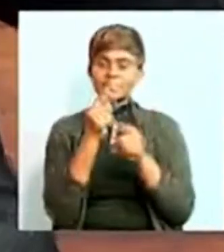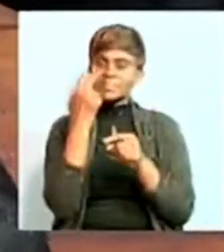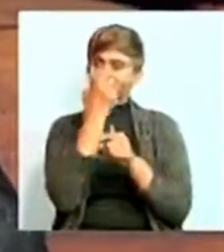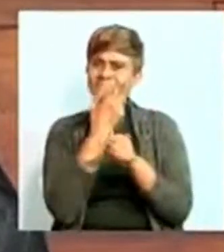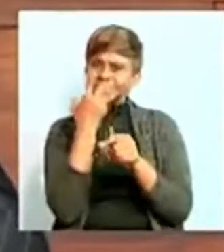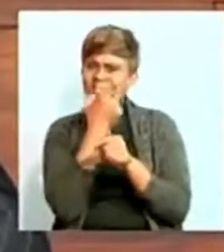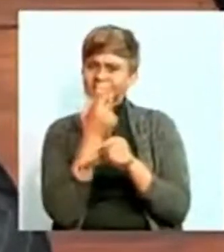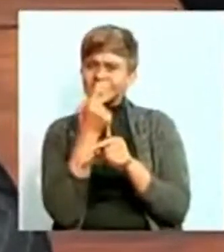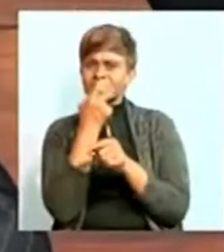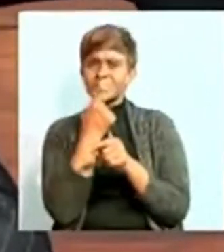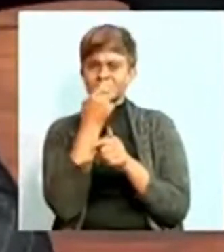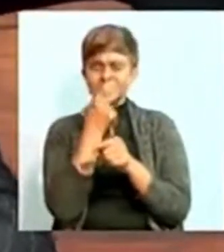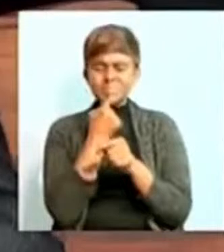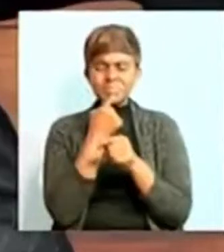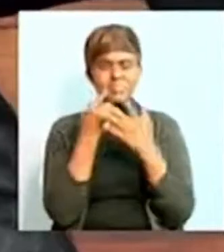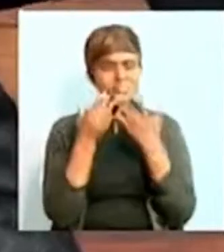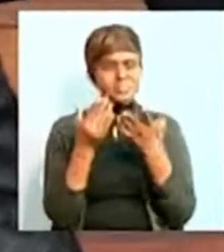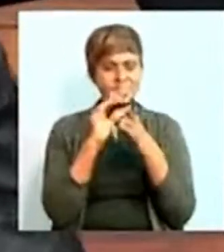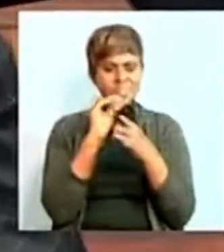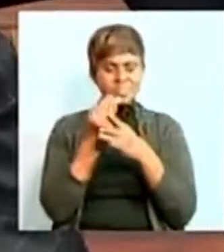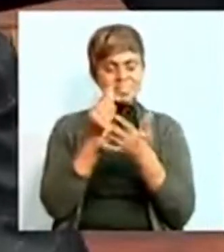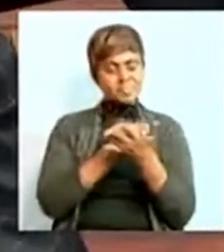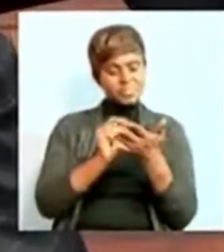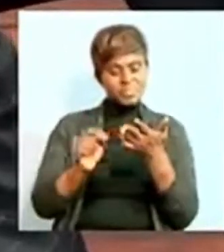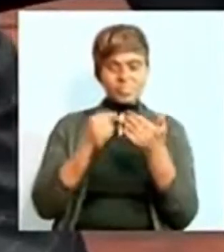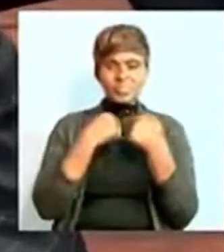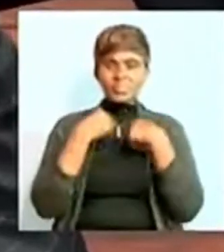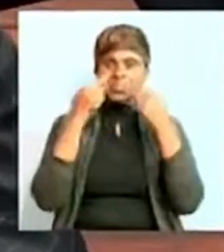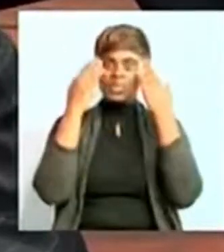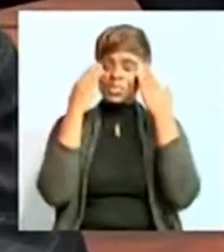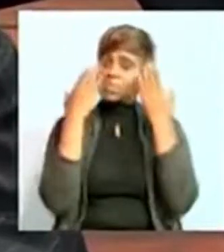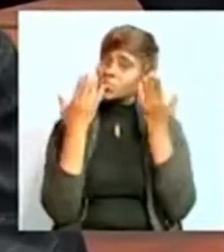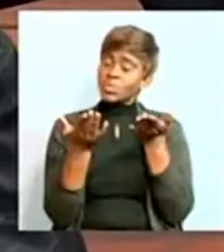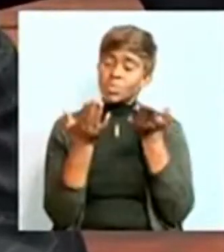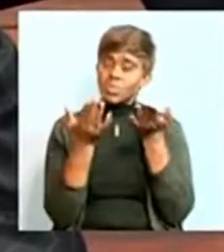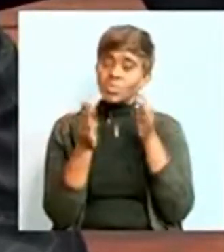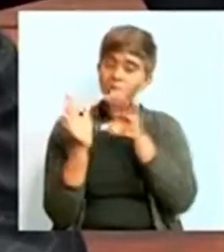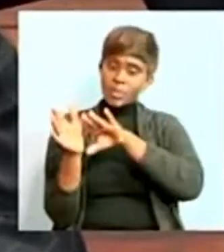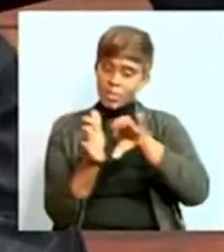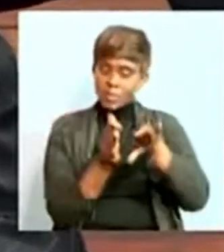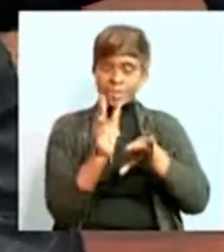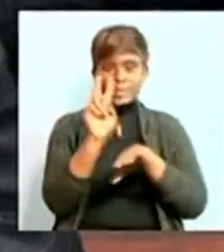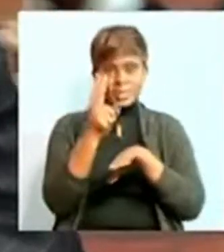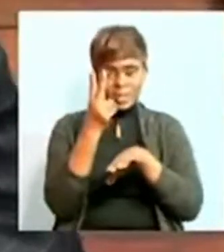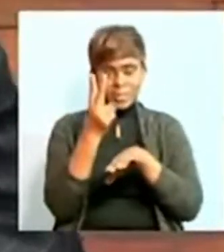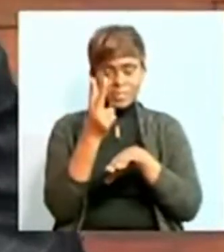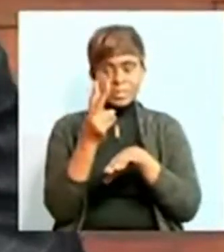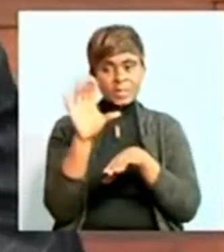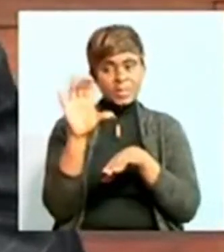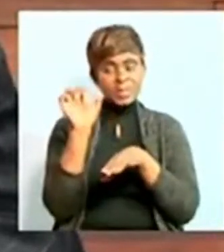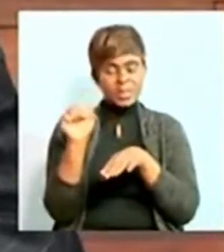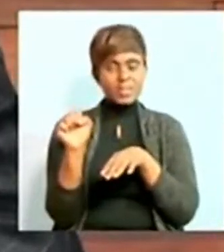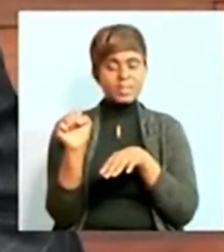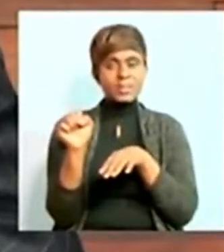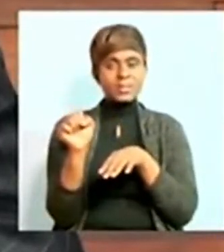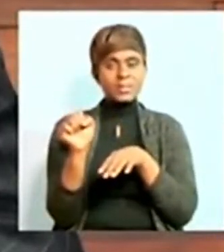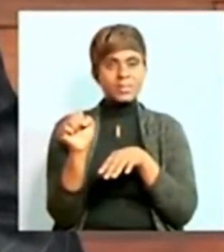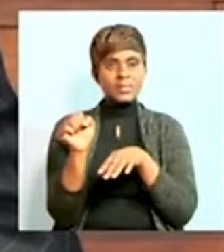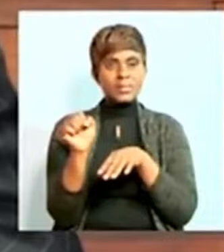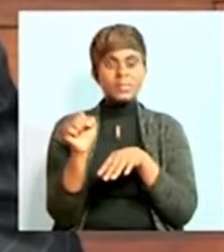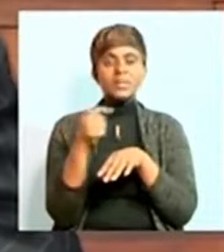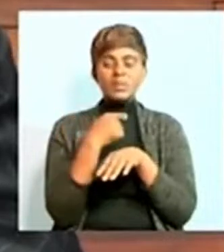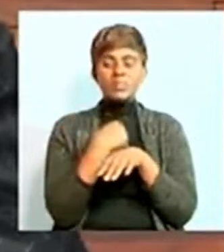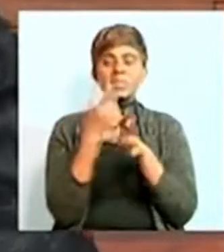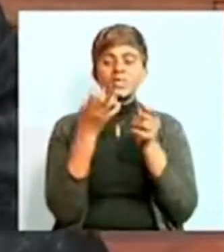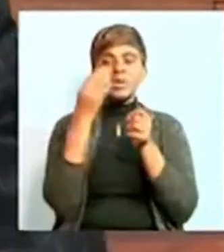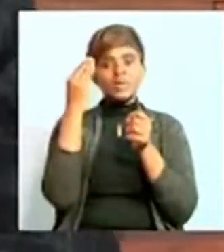verbal or written. Then secondly, yes, I want to